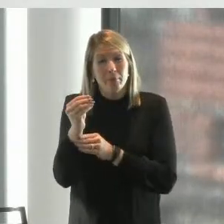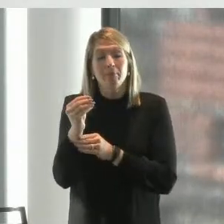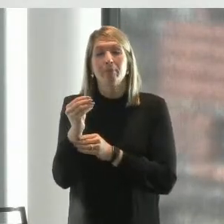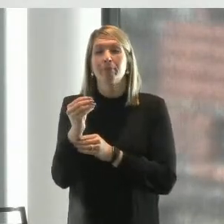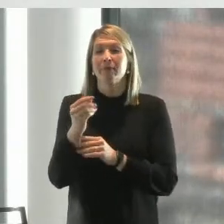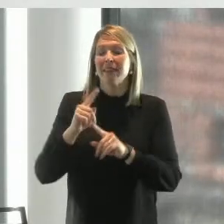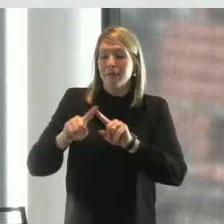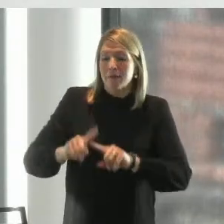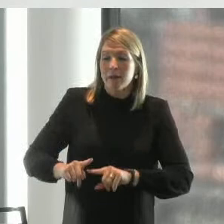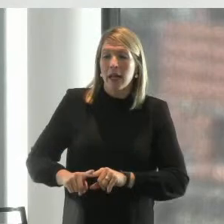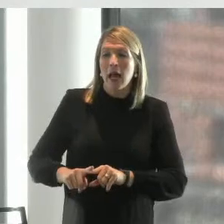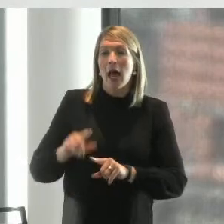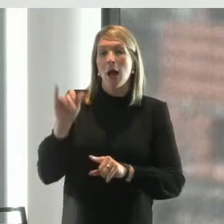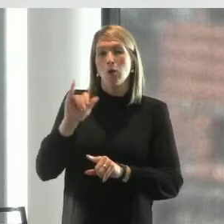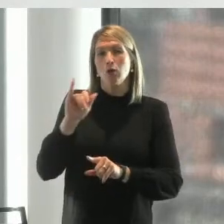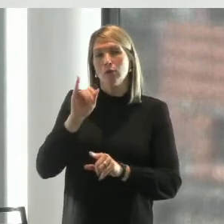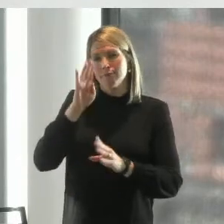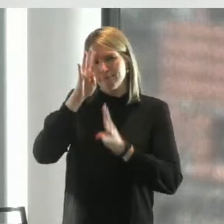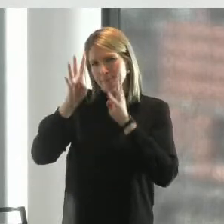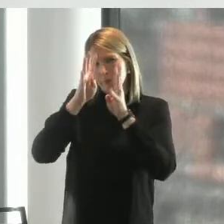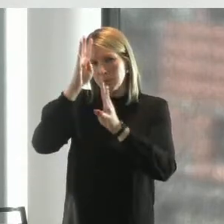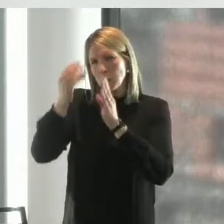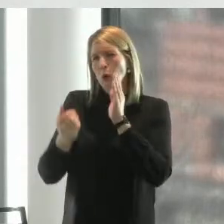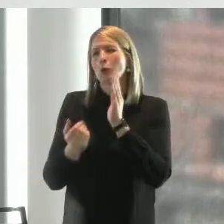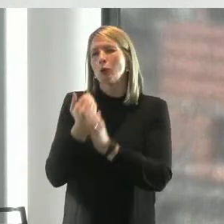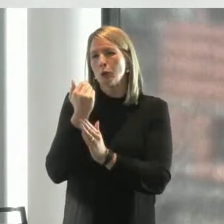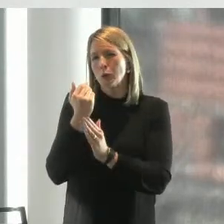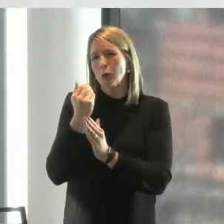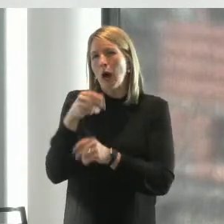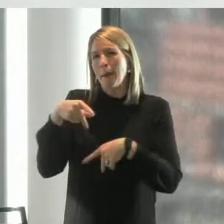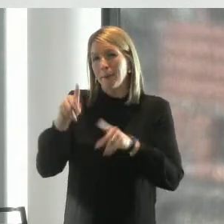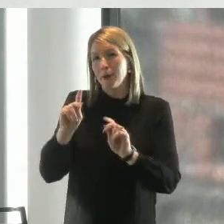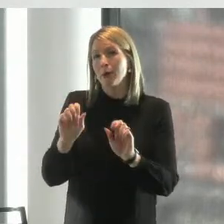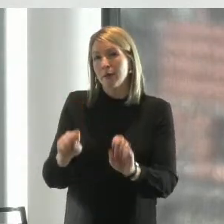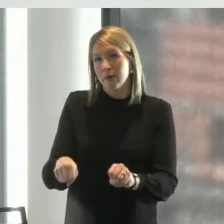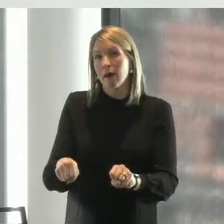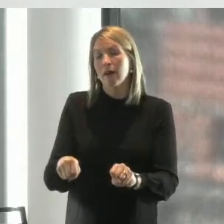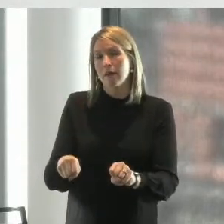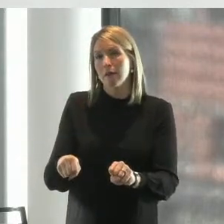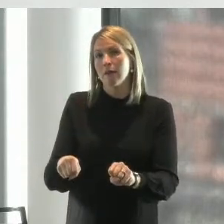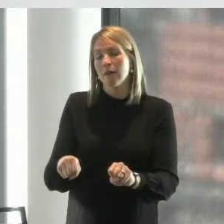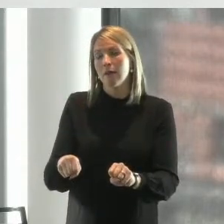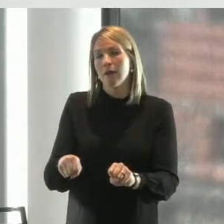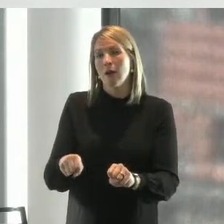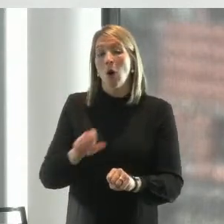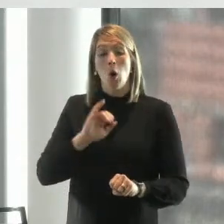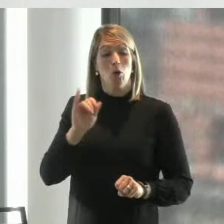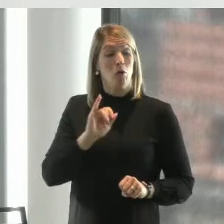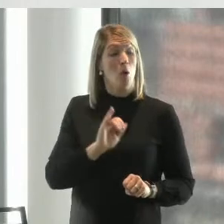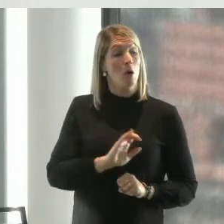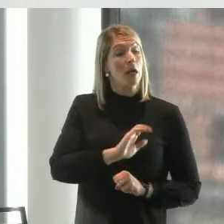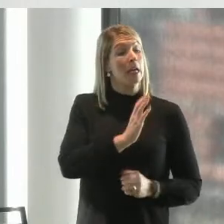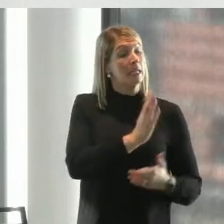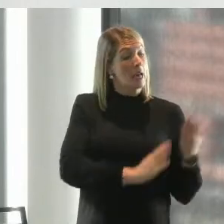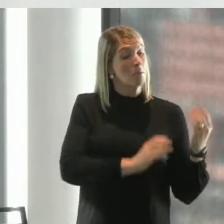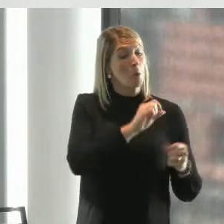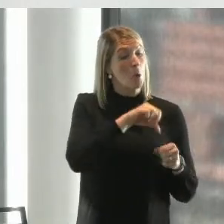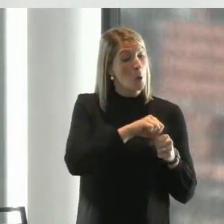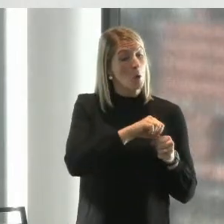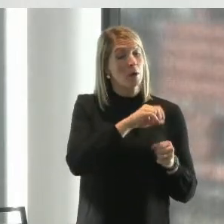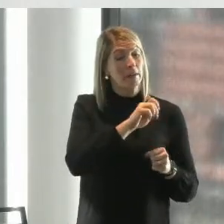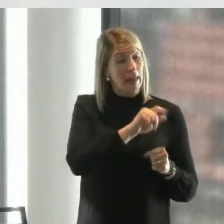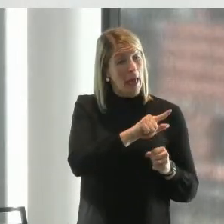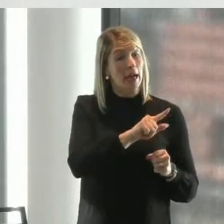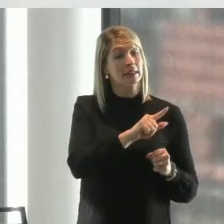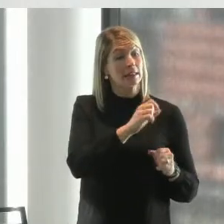of innovation. We have exciting opportunities in emerging traditional industries, and we are working to recruit the necessary